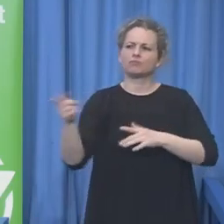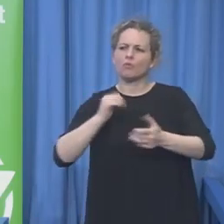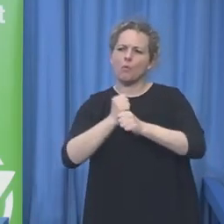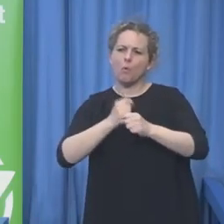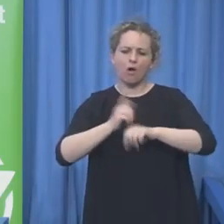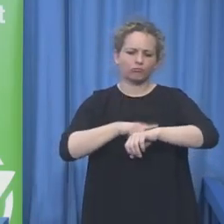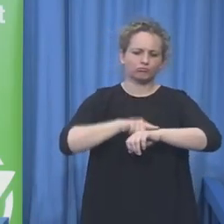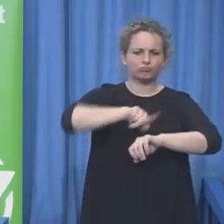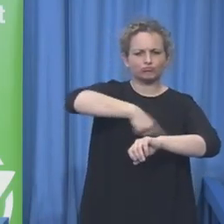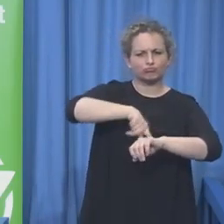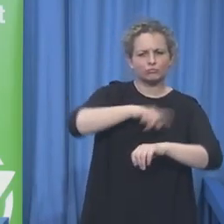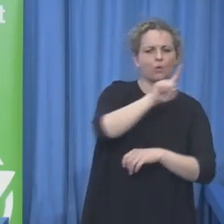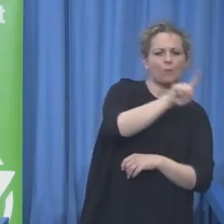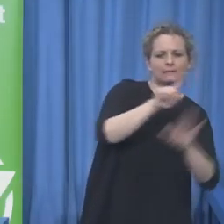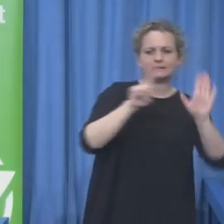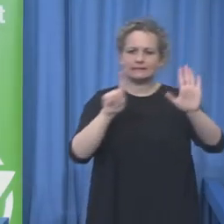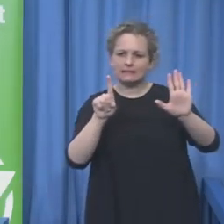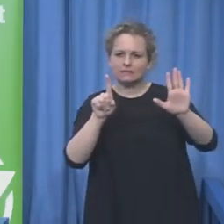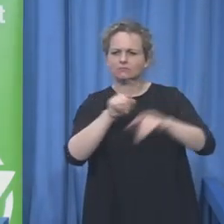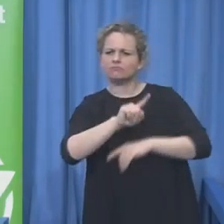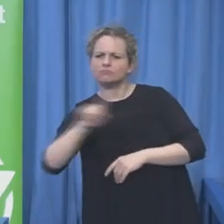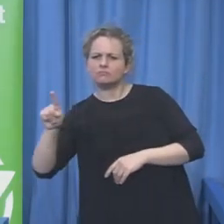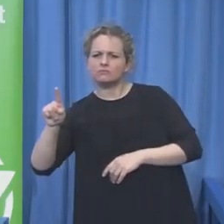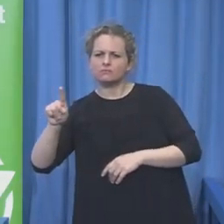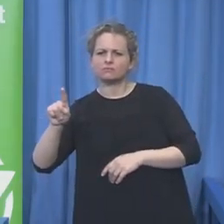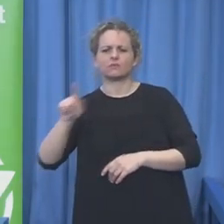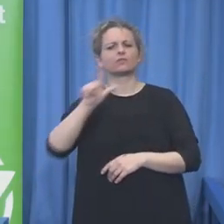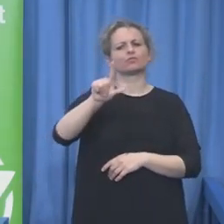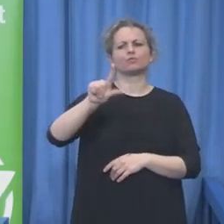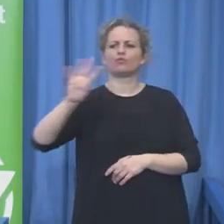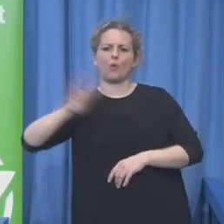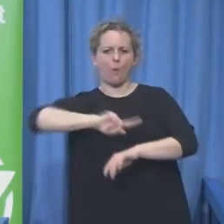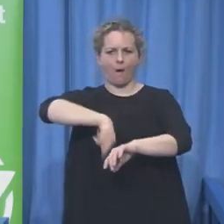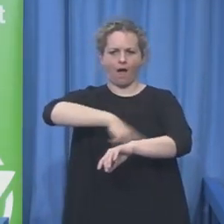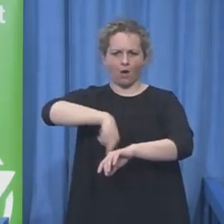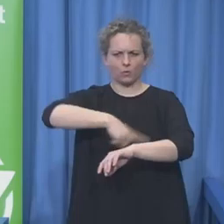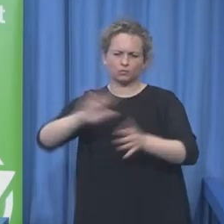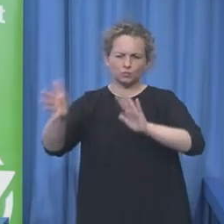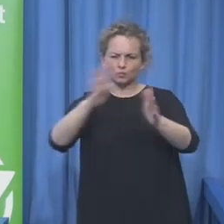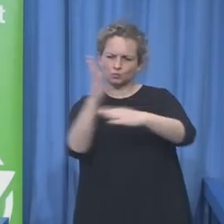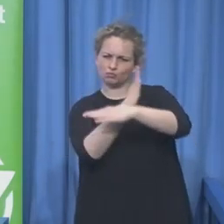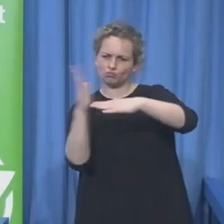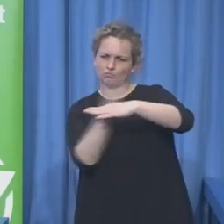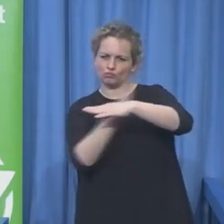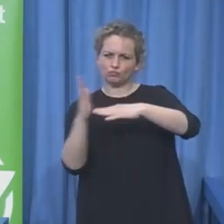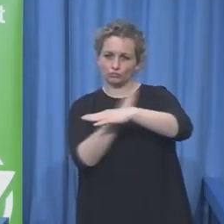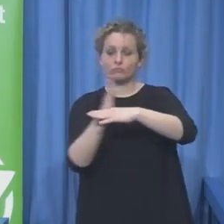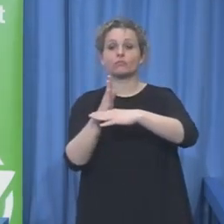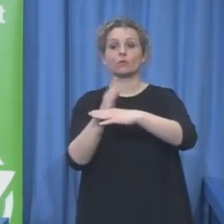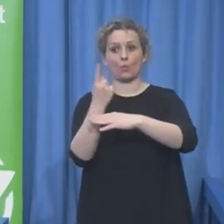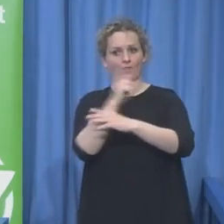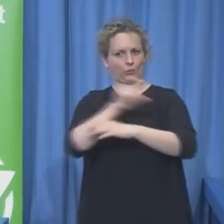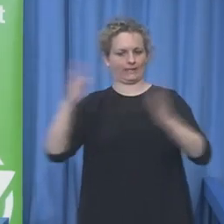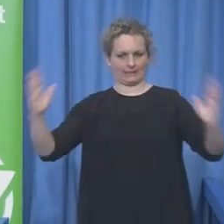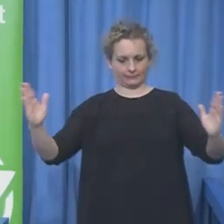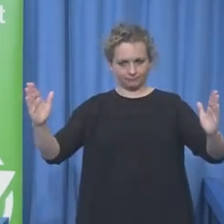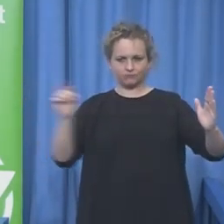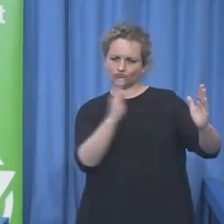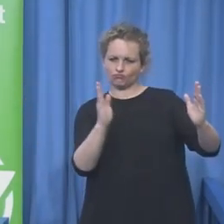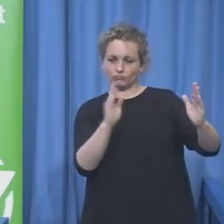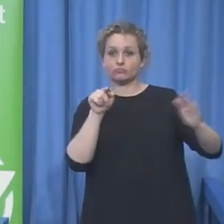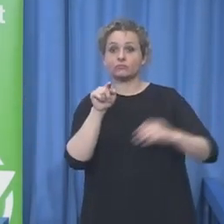employment, now he works independently, and he's a rich part of the school. When Ryan's not there, the staff miss him, the family